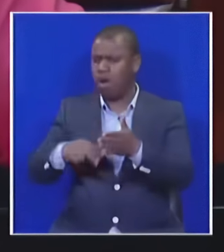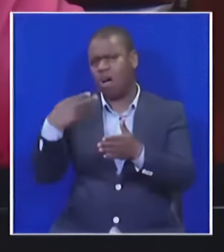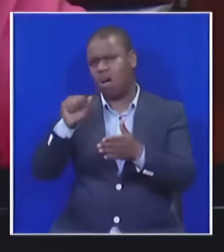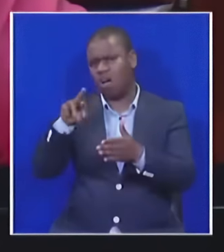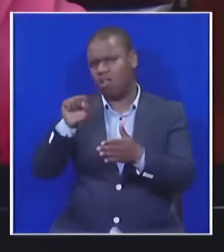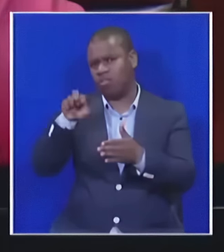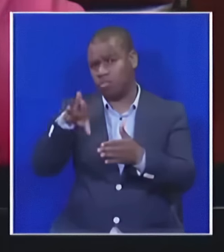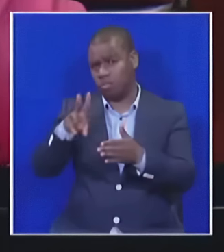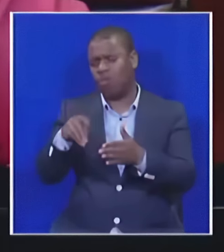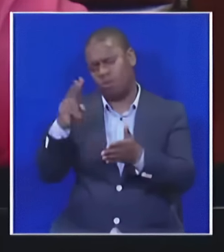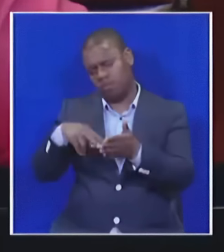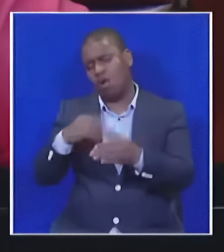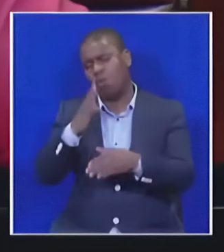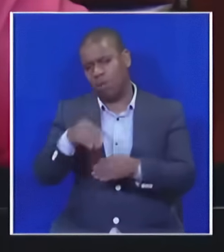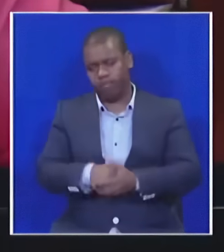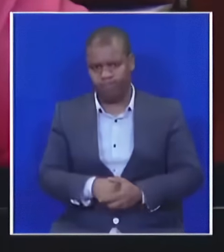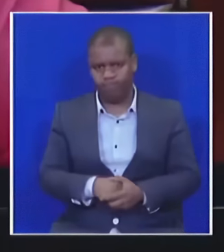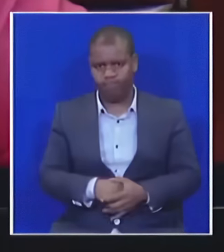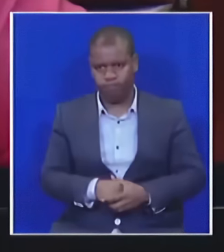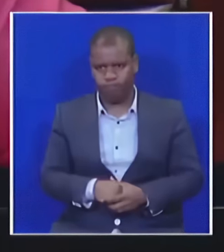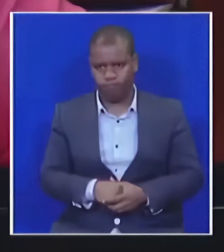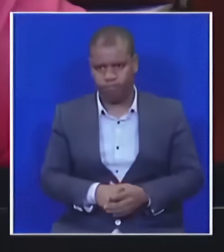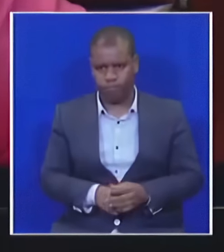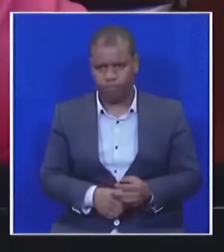I will check that.